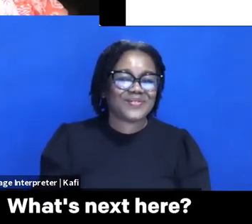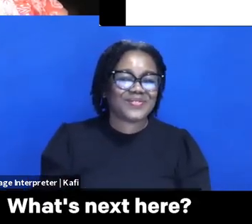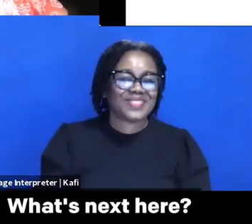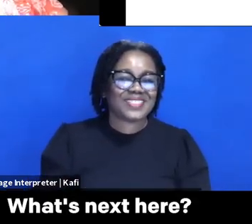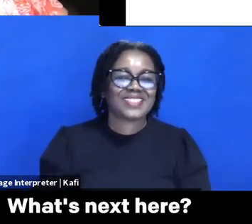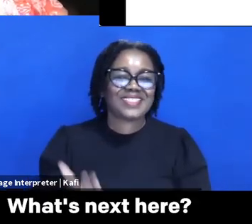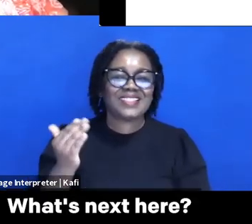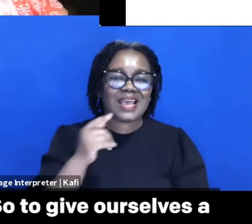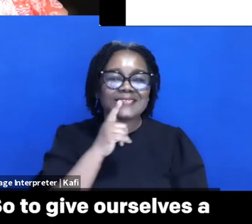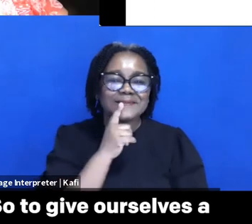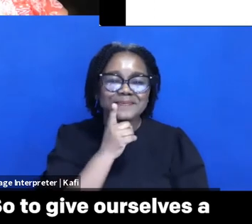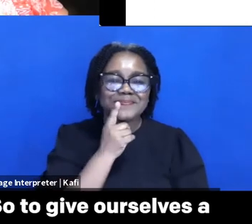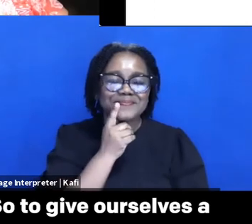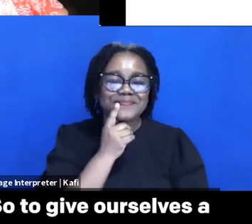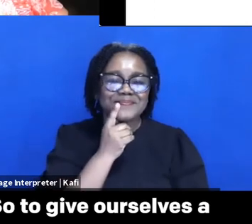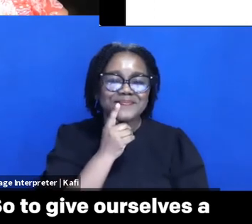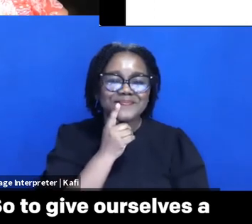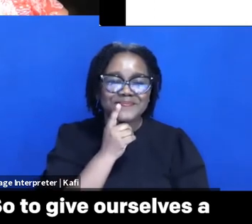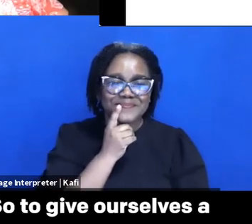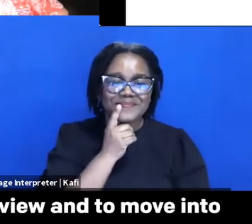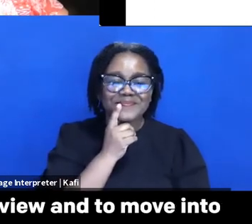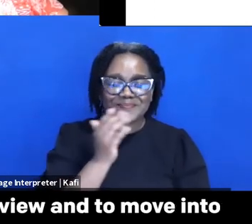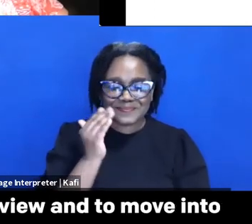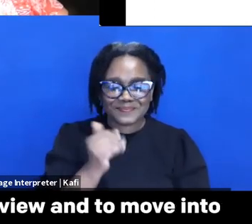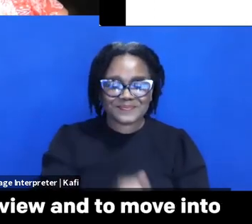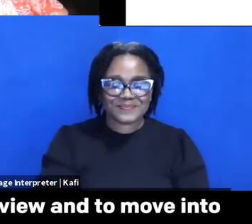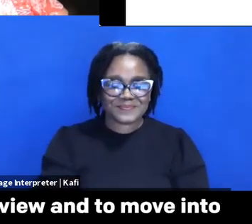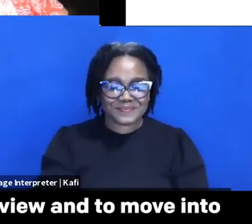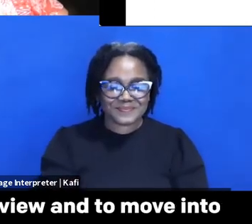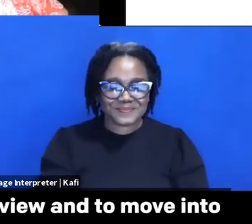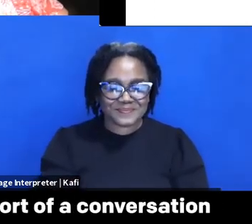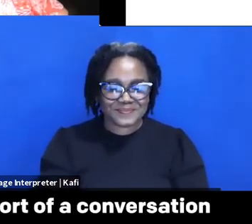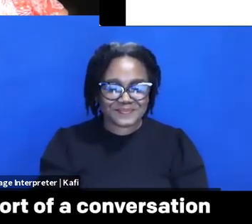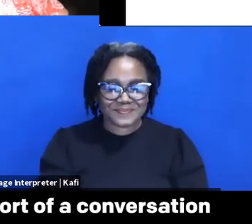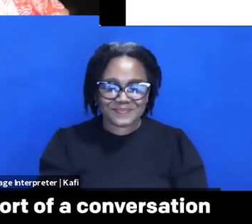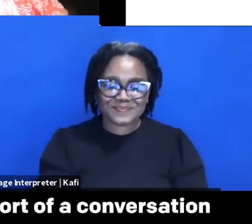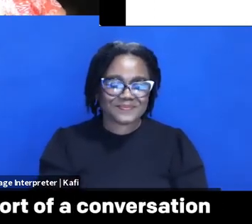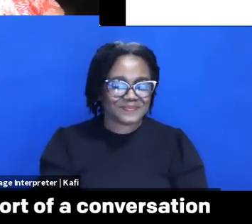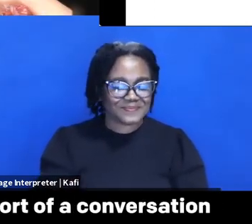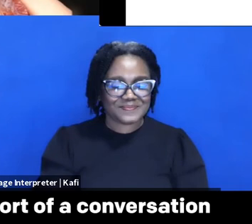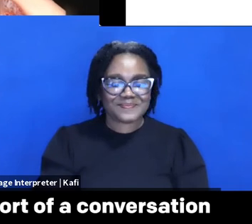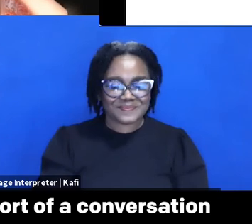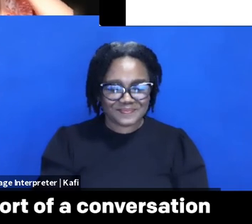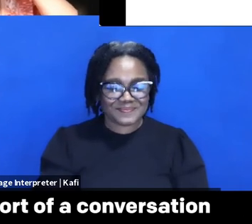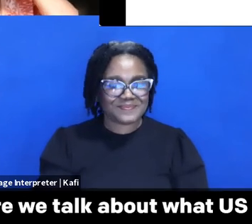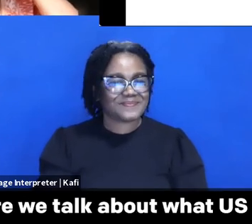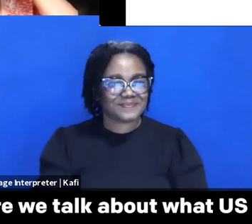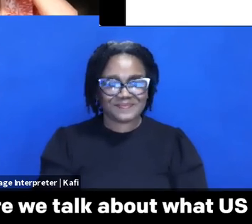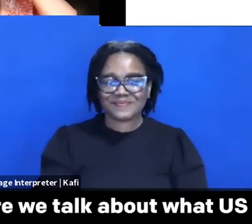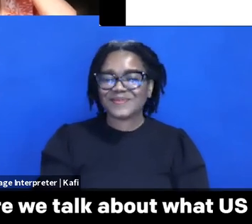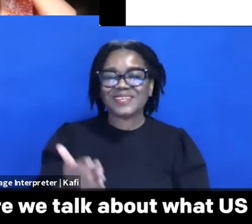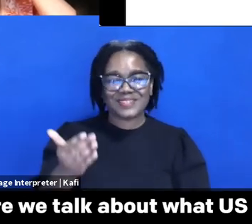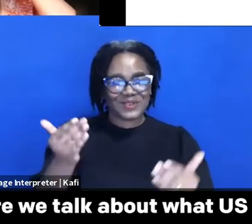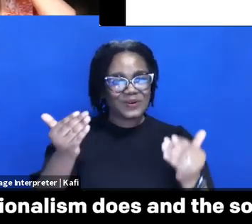What's next here? So to give ourselves a review and to move into sort of a conversation where we talk